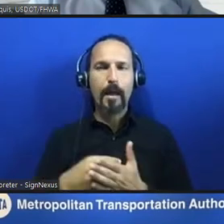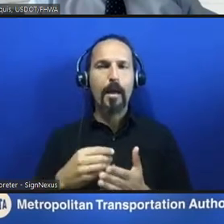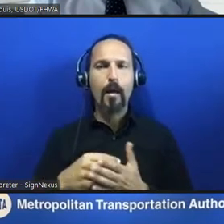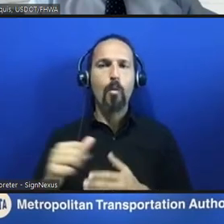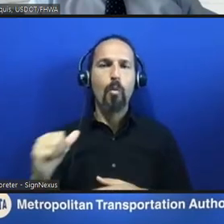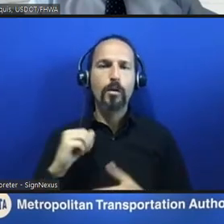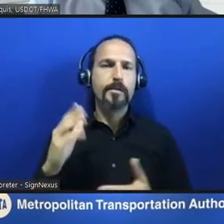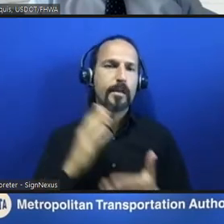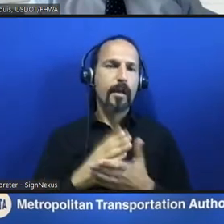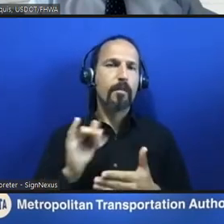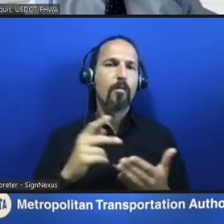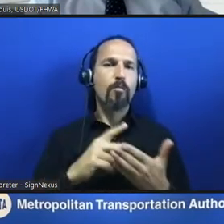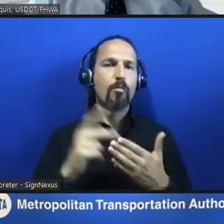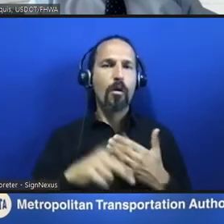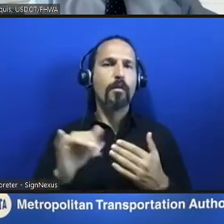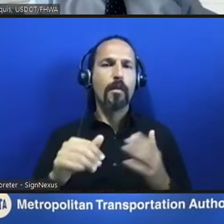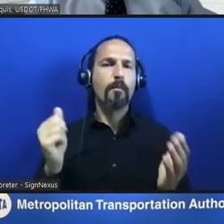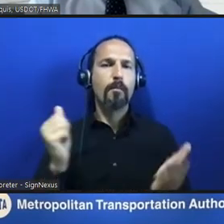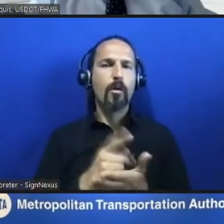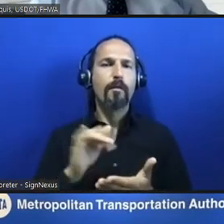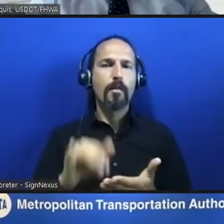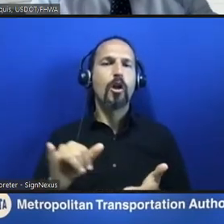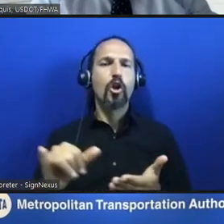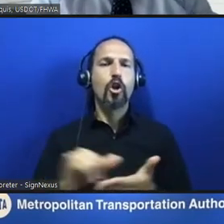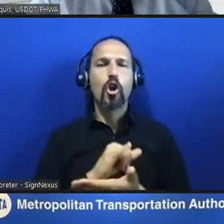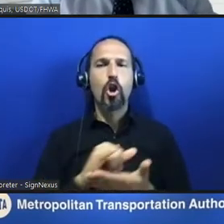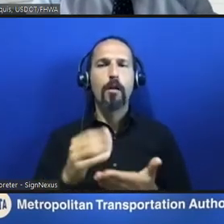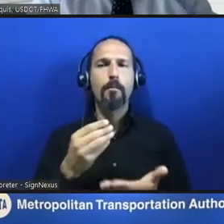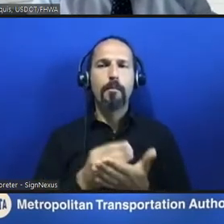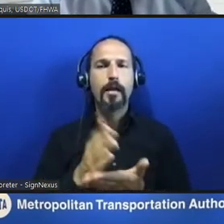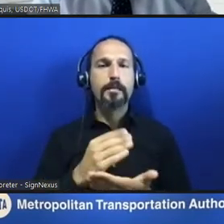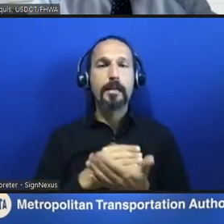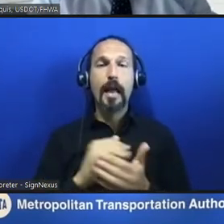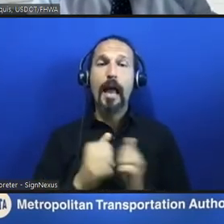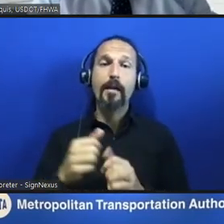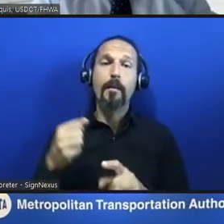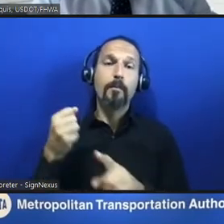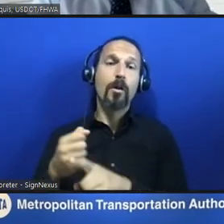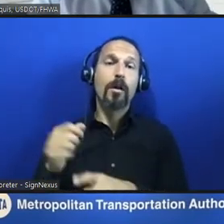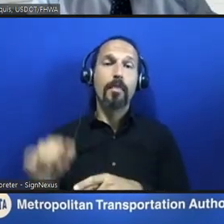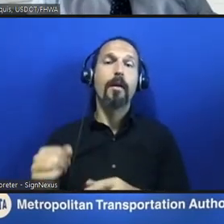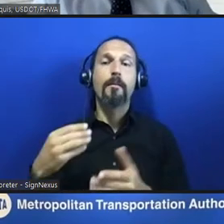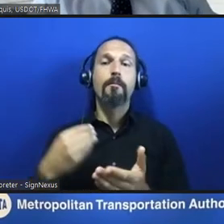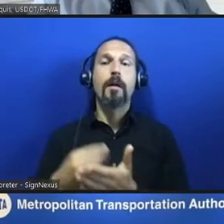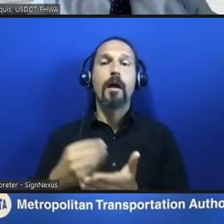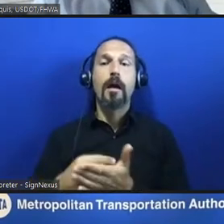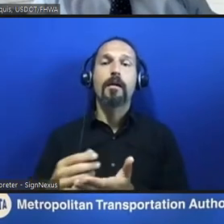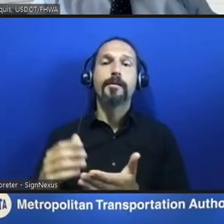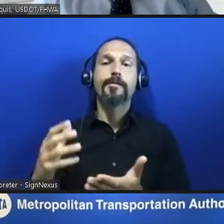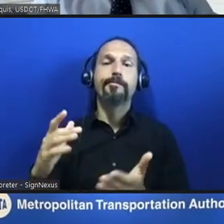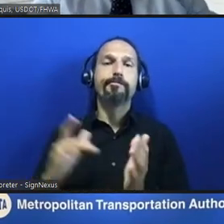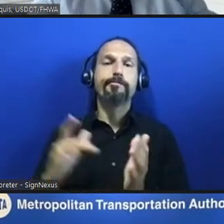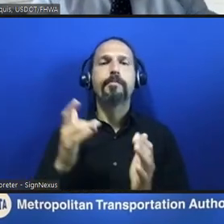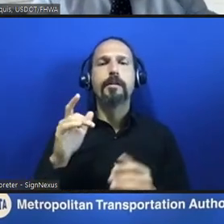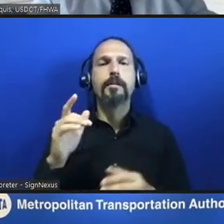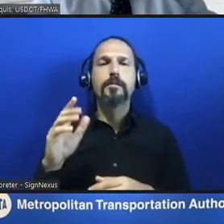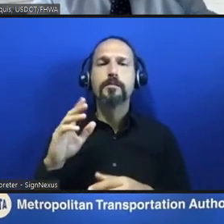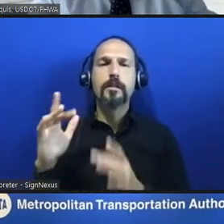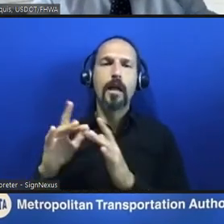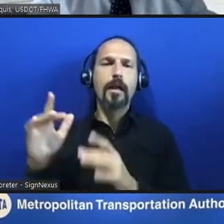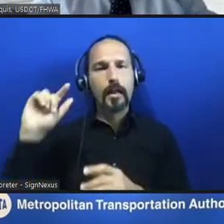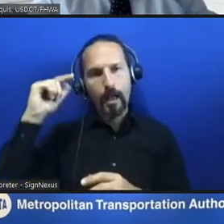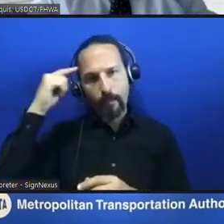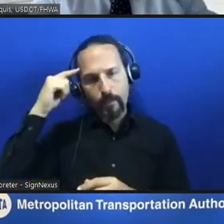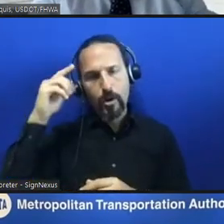the program which was approved in the New York budget the only way to impact this price grab is for people to contact Governor hokel State